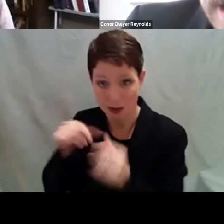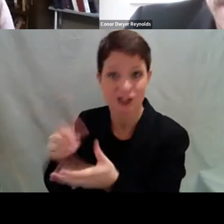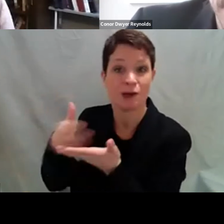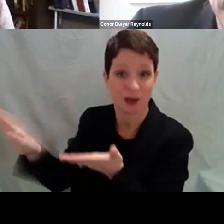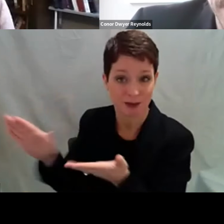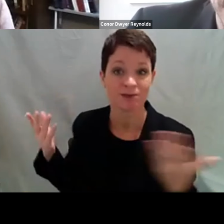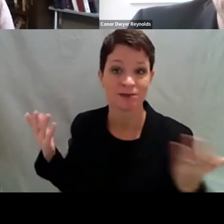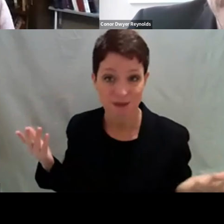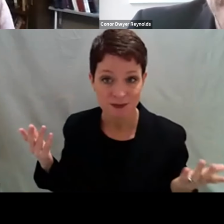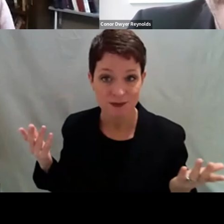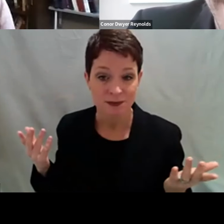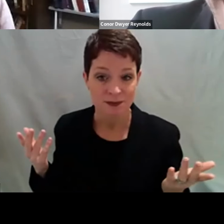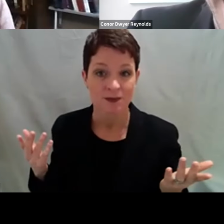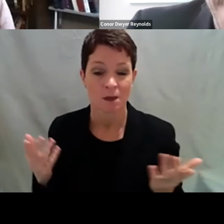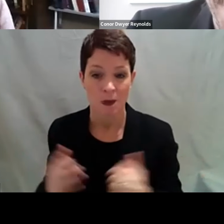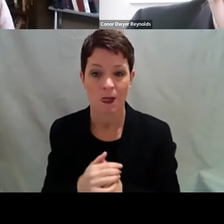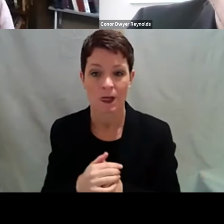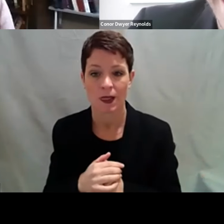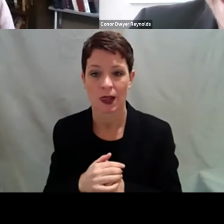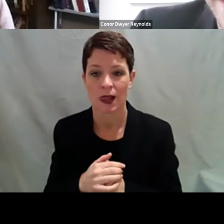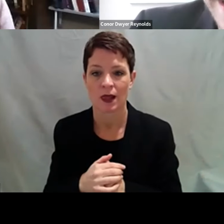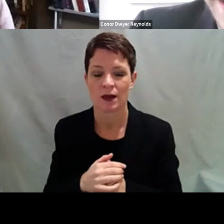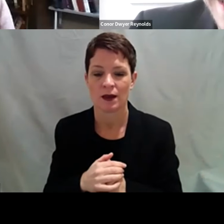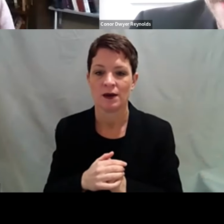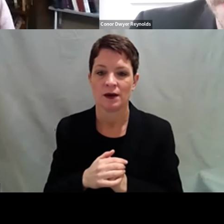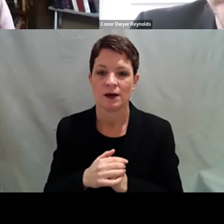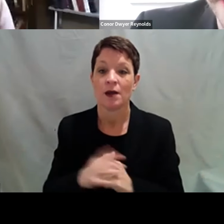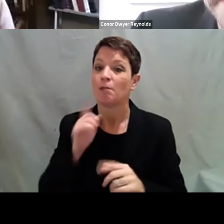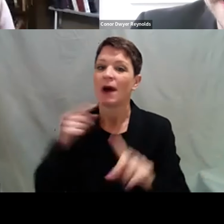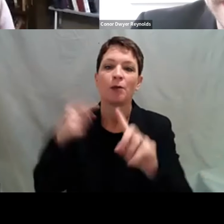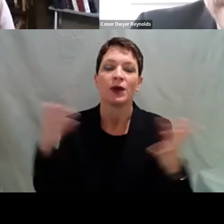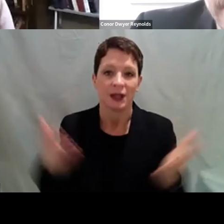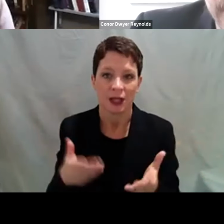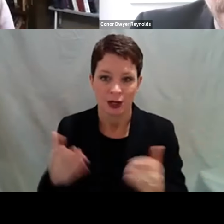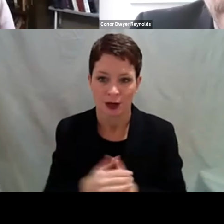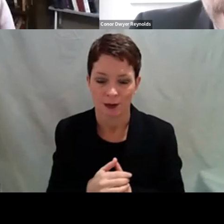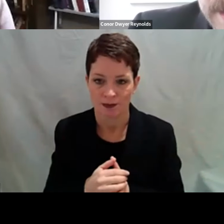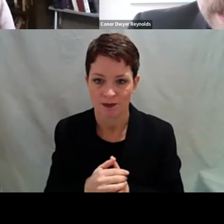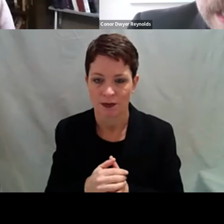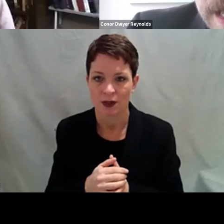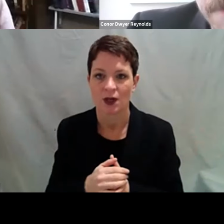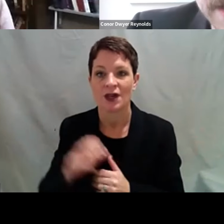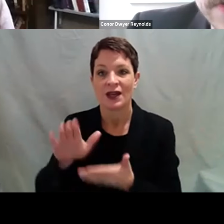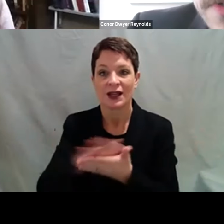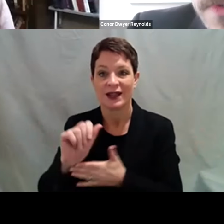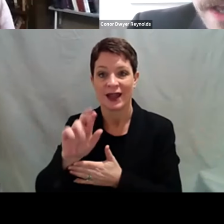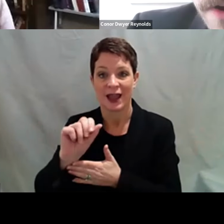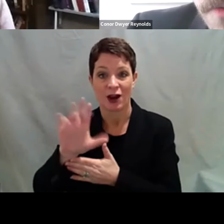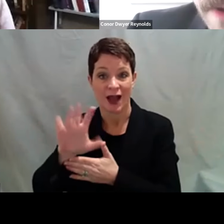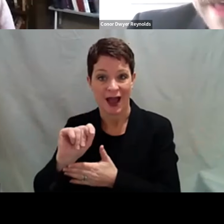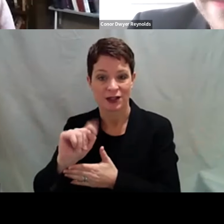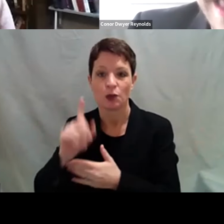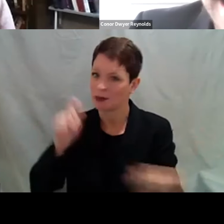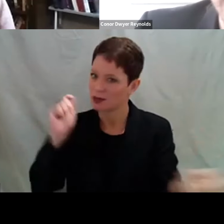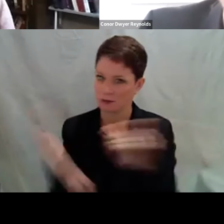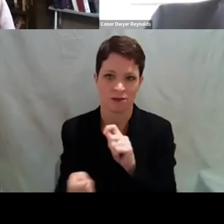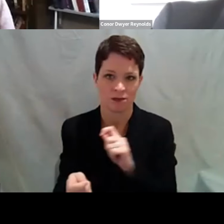this, the provocation here is to crip the Clean Air Act. And we can do so